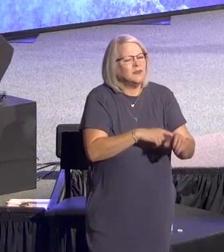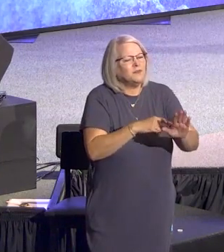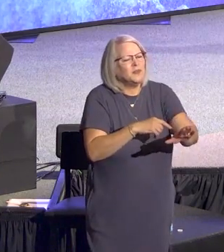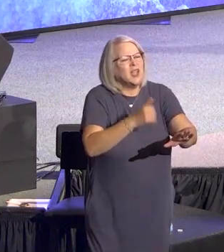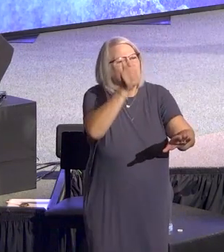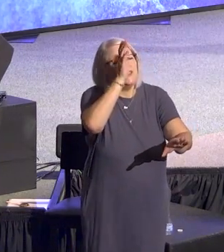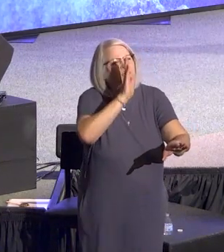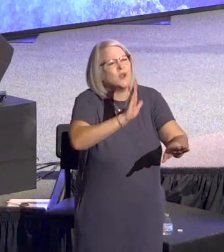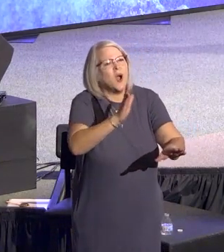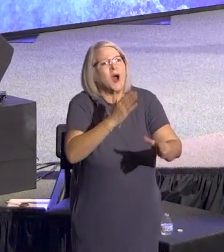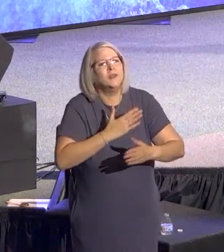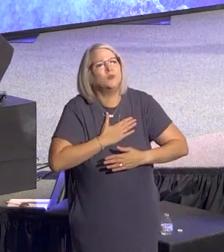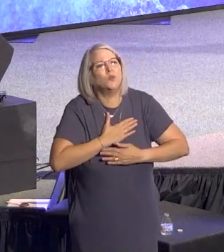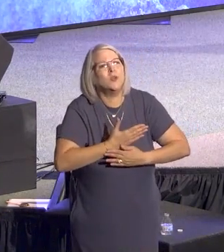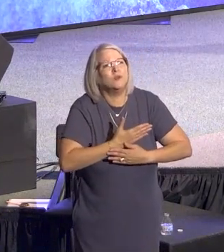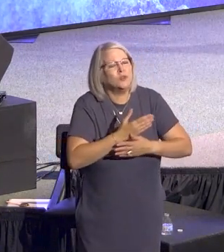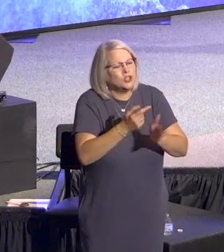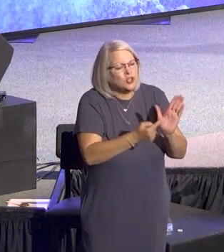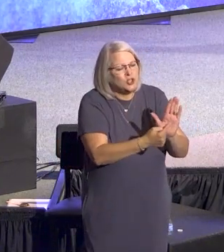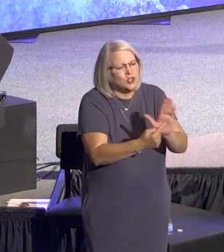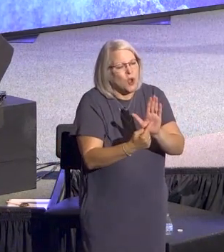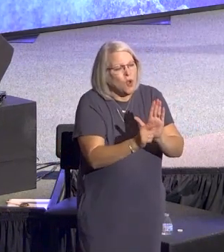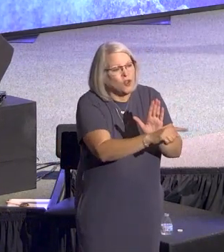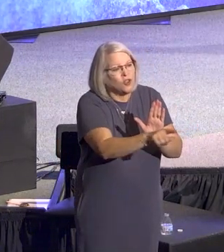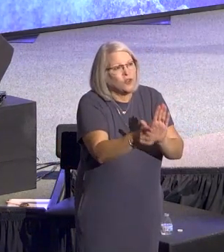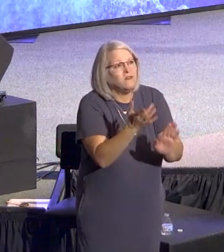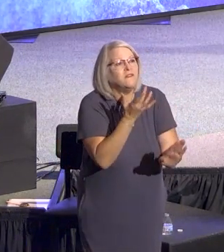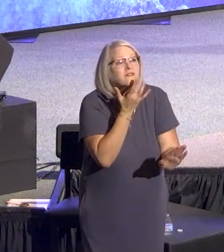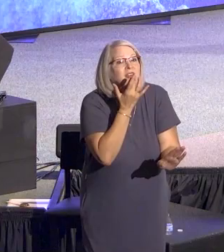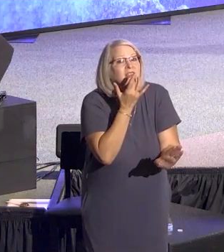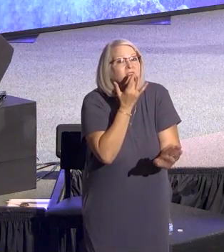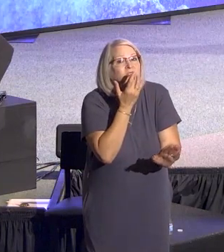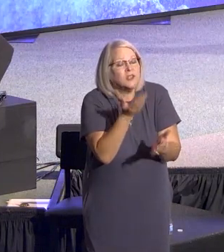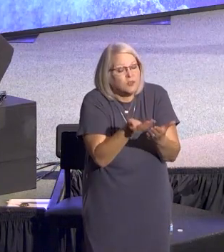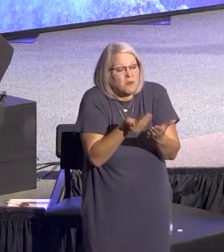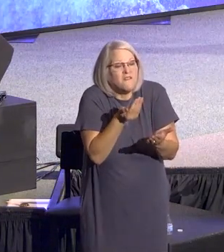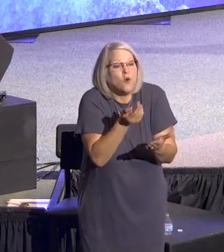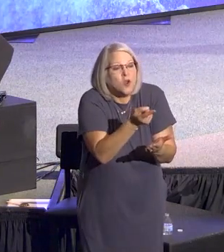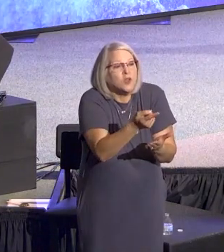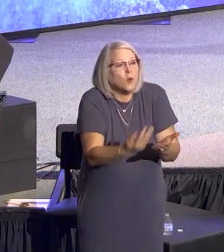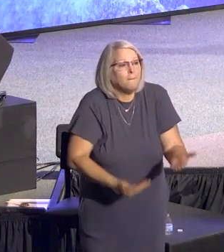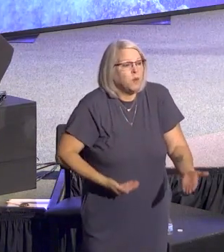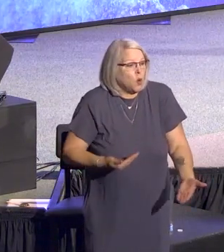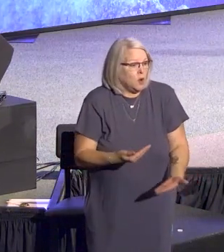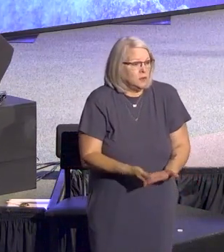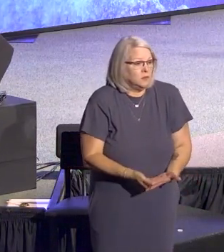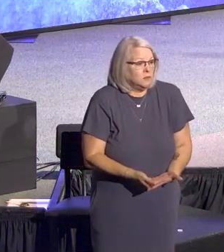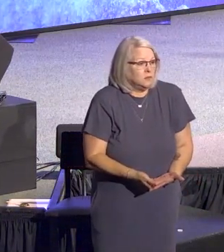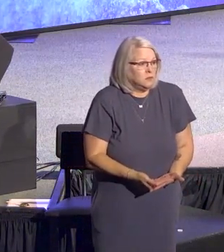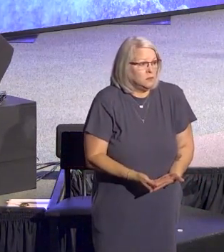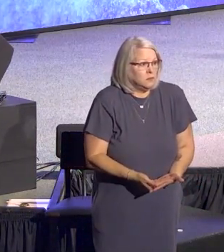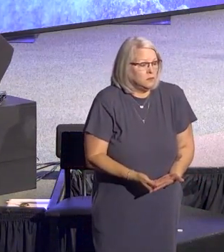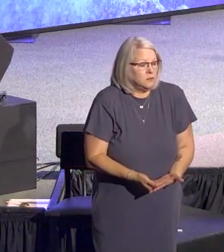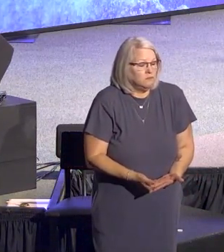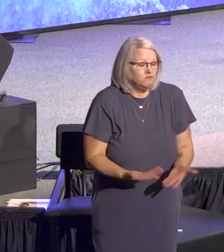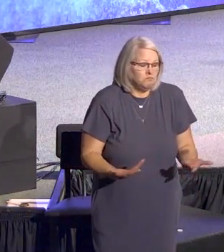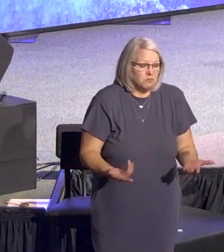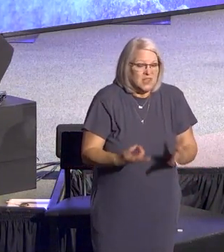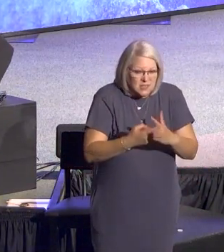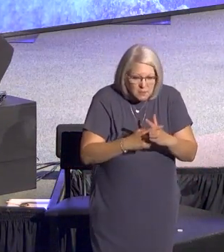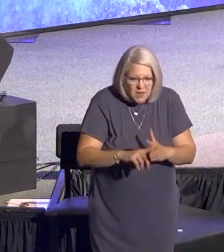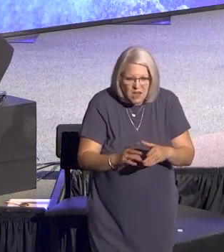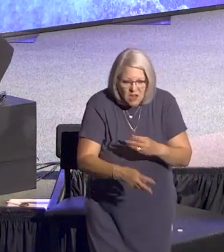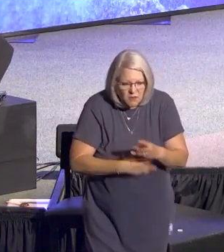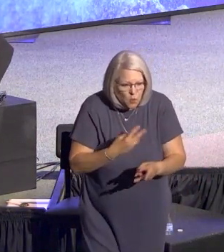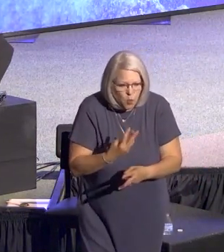favor and to show you grace since before you were created and before the beginning of this world. And